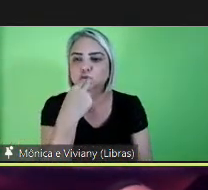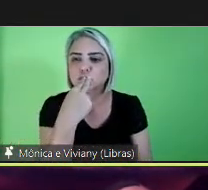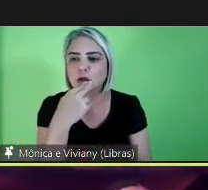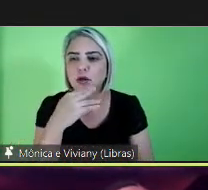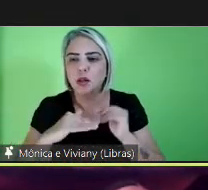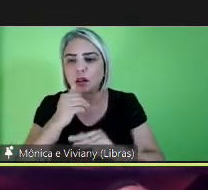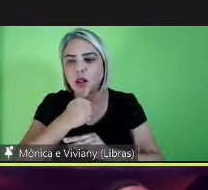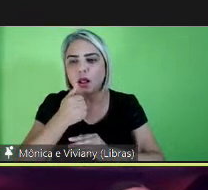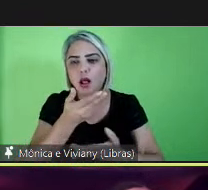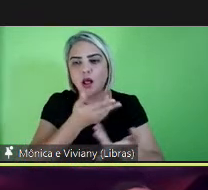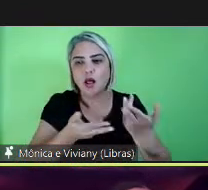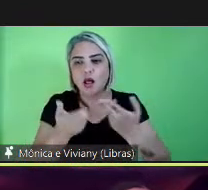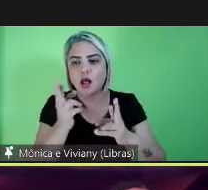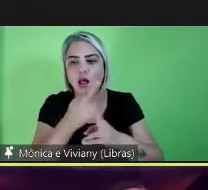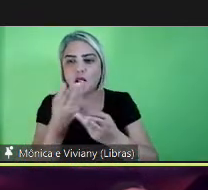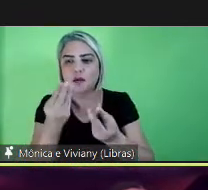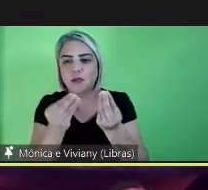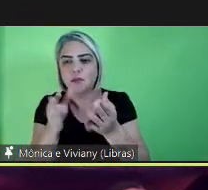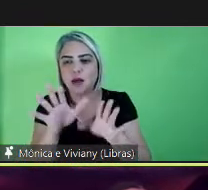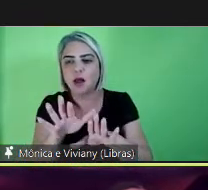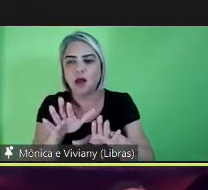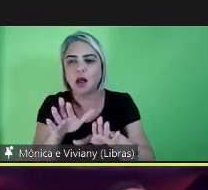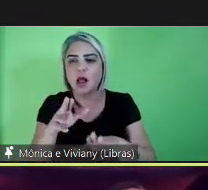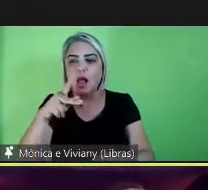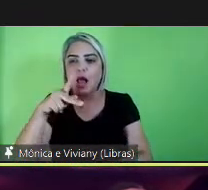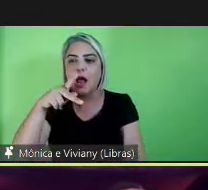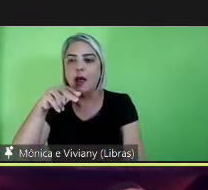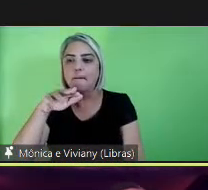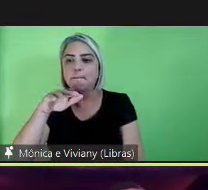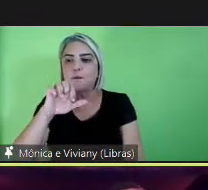of protein in diet.